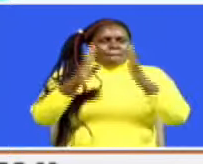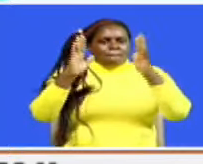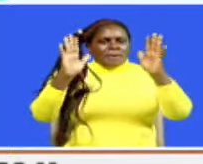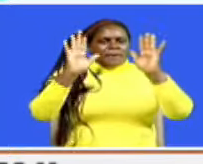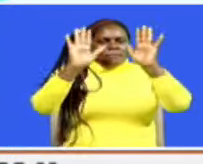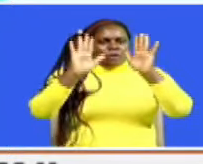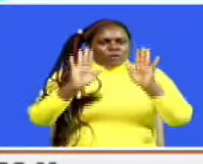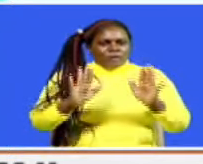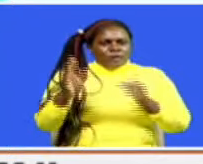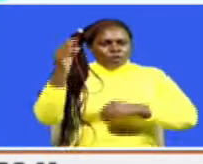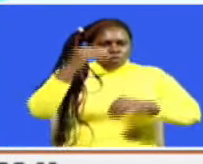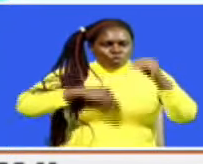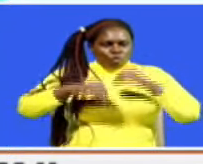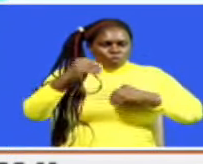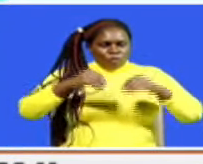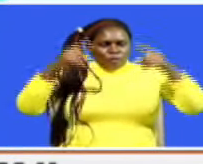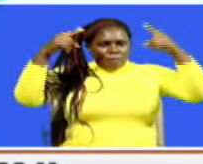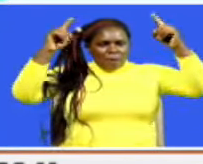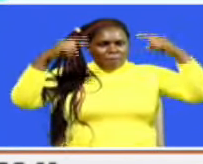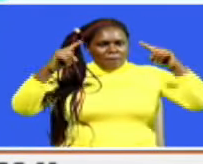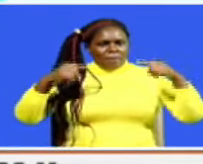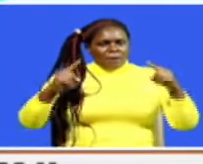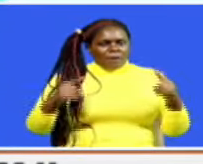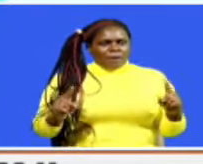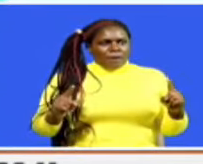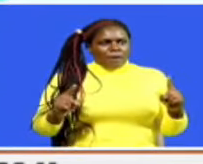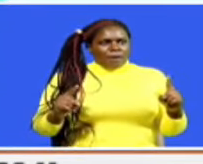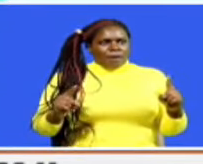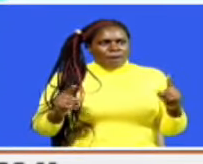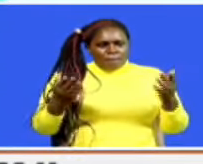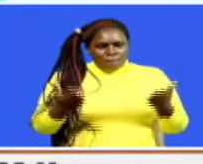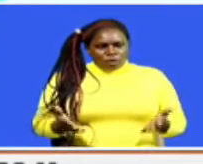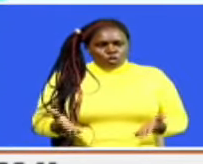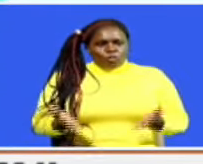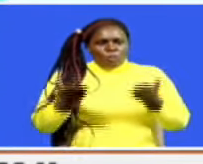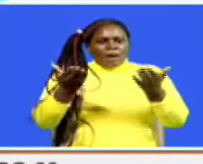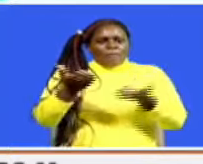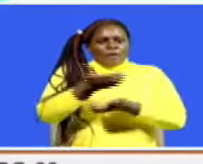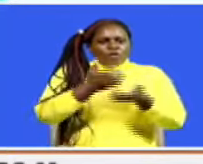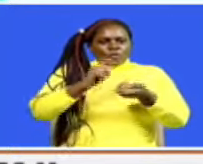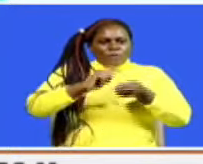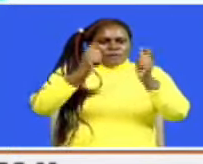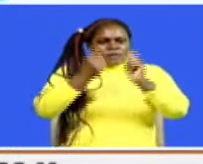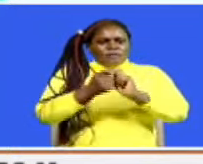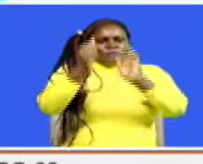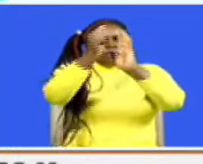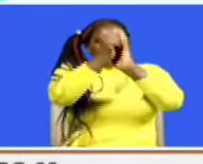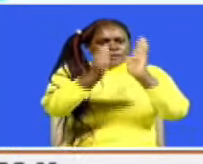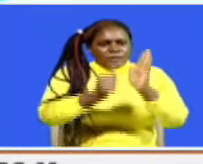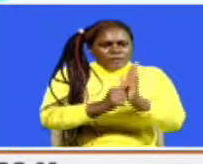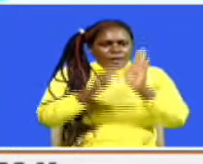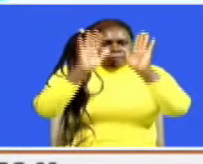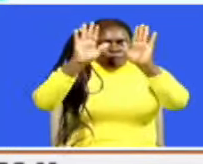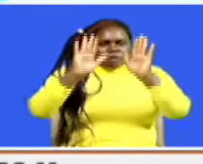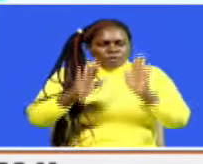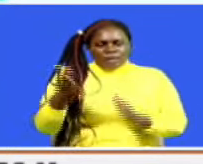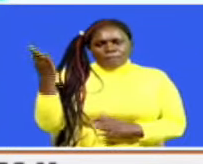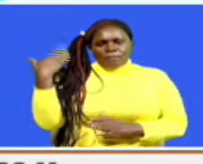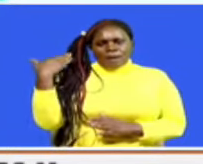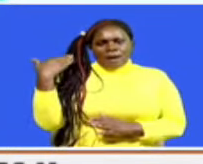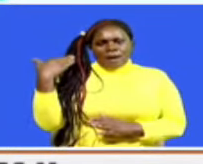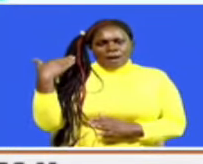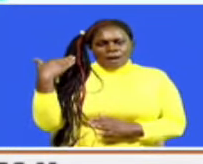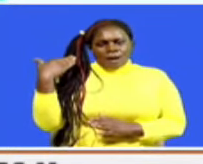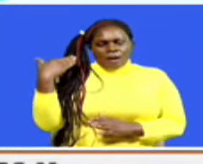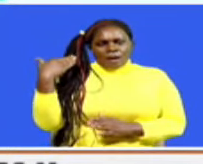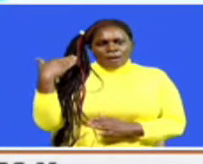role in contributing to the success of the bottom-up economic transformation agenda. As the key players in the last mile of